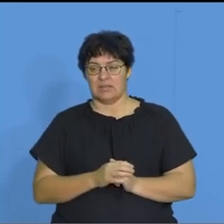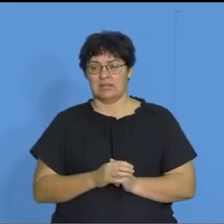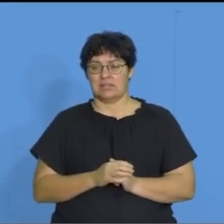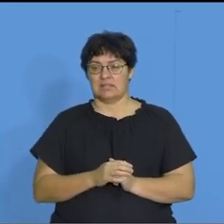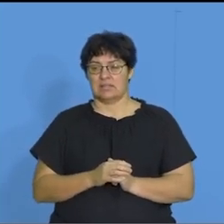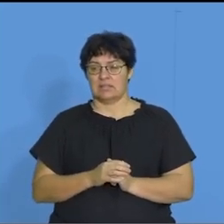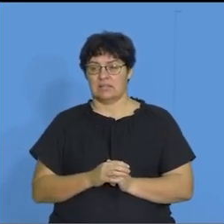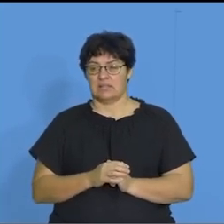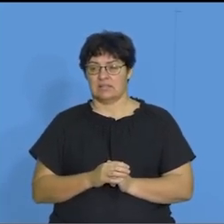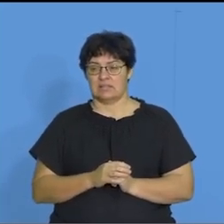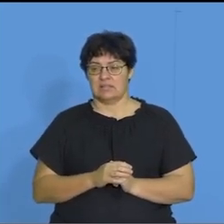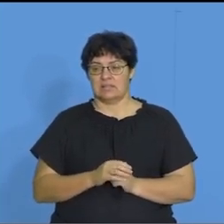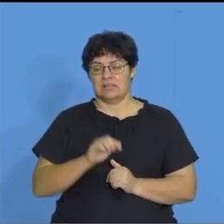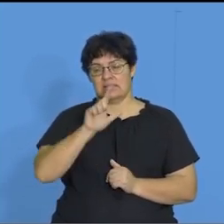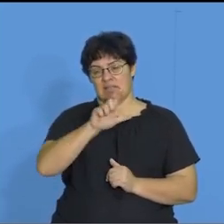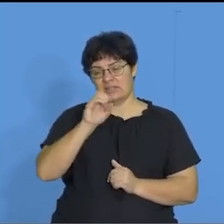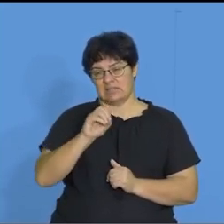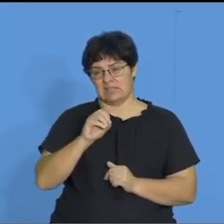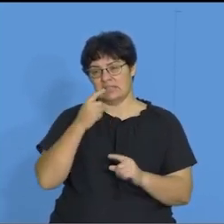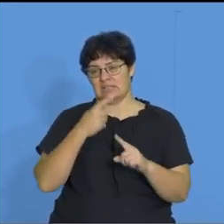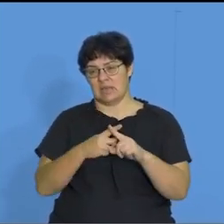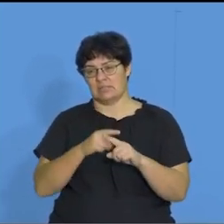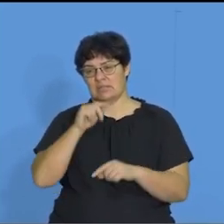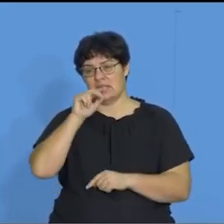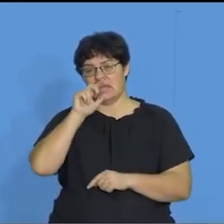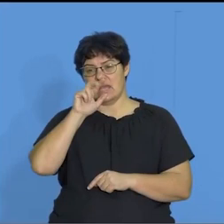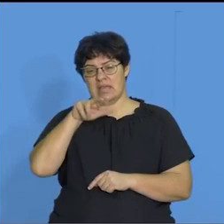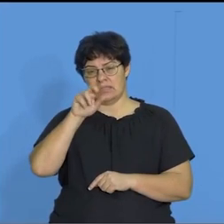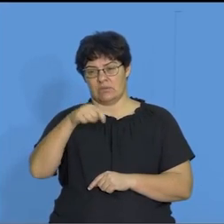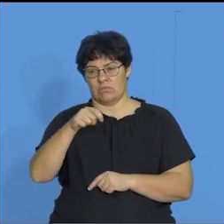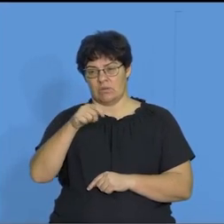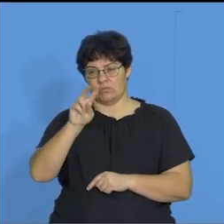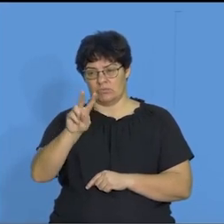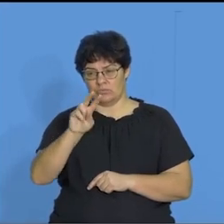what? 70 multiplied by 18.2, okay?